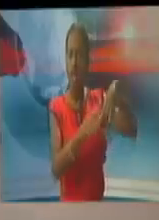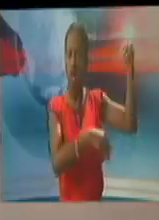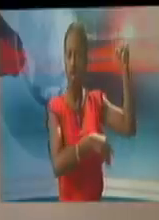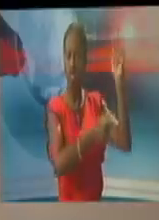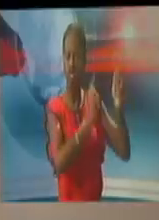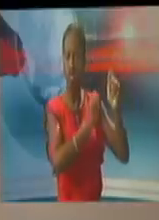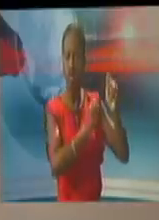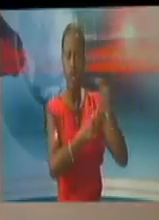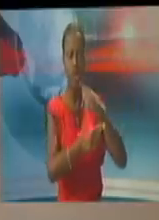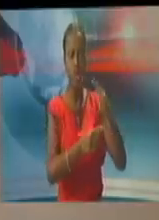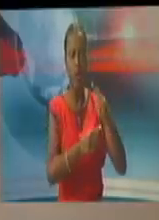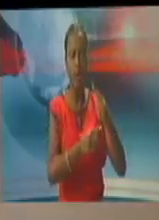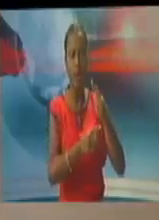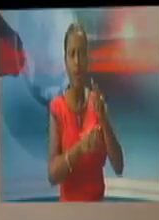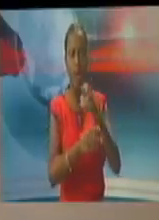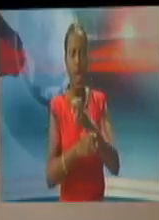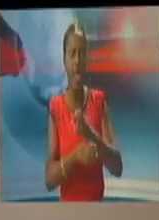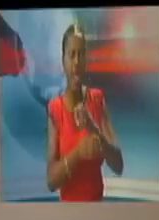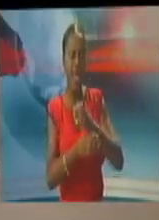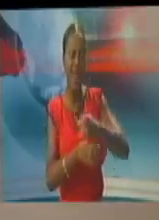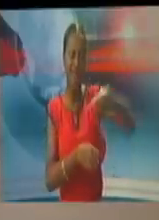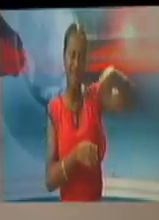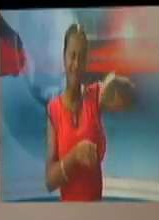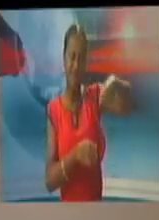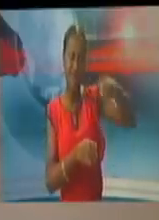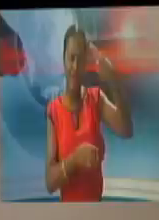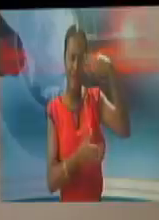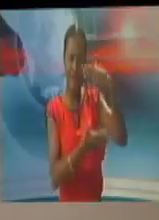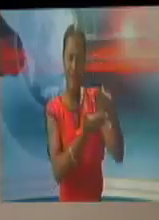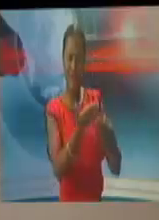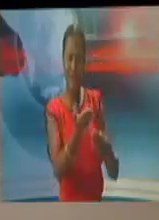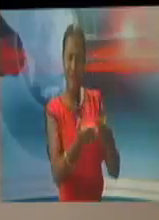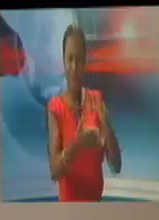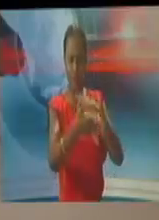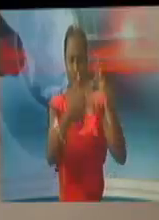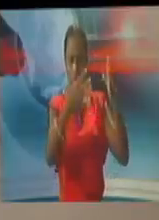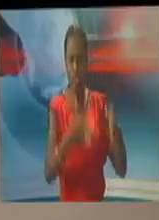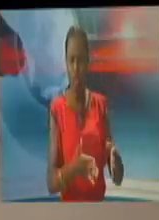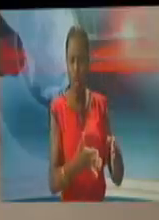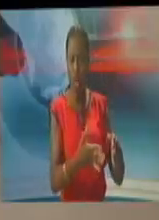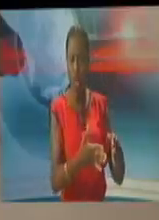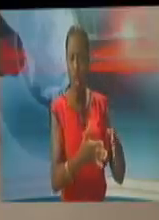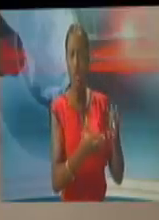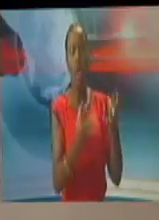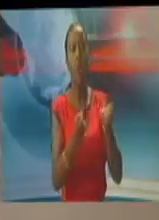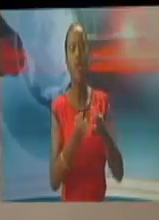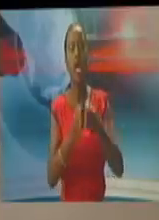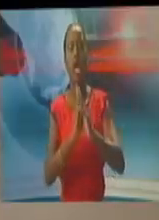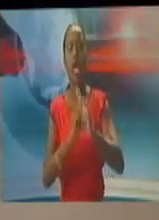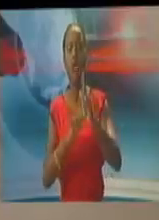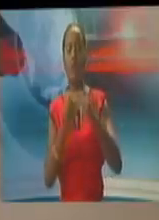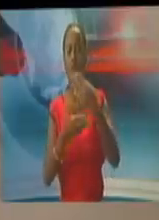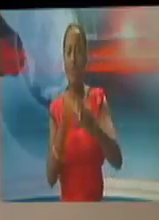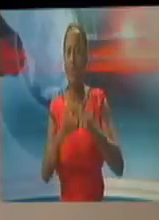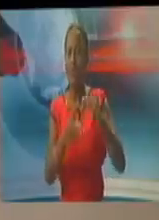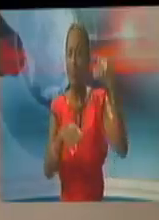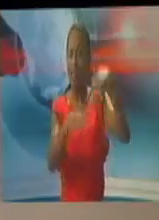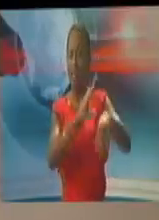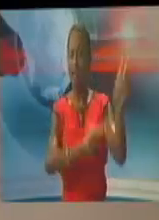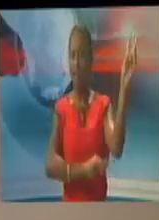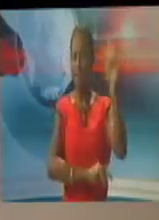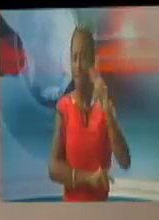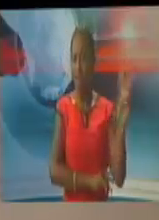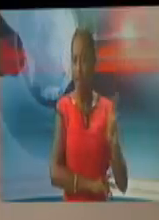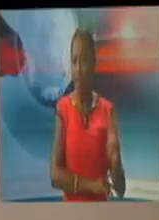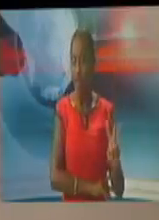care packages for some, so I just want to ask about the people in Venezuela who you continue to say that, aside from the fact